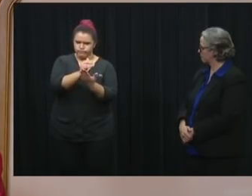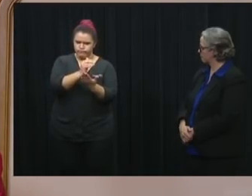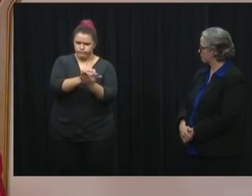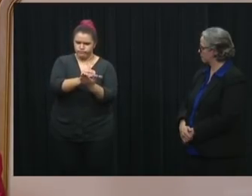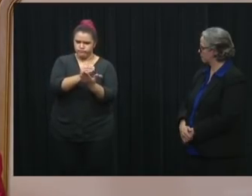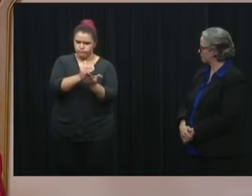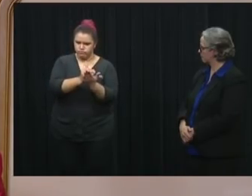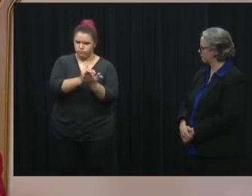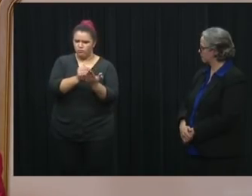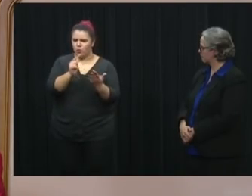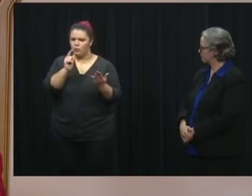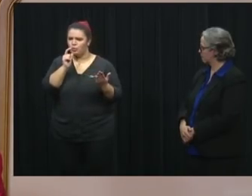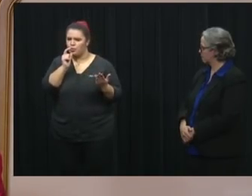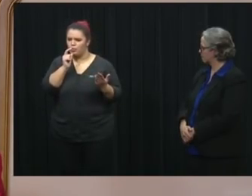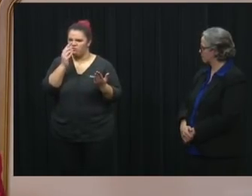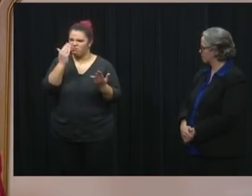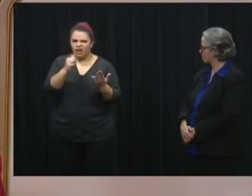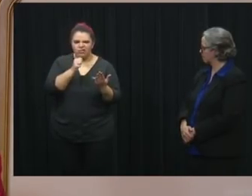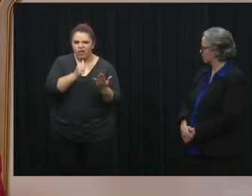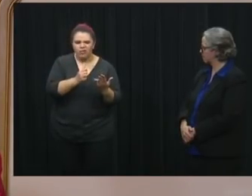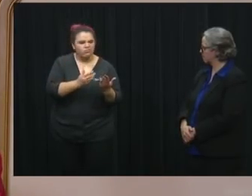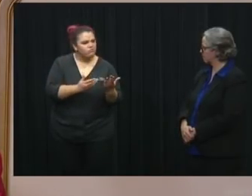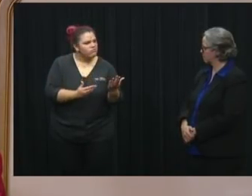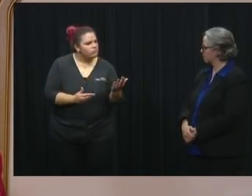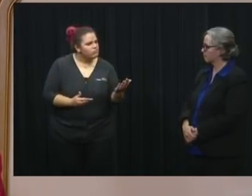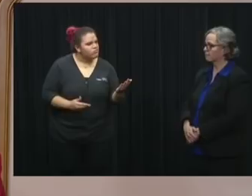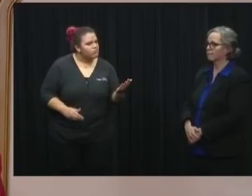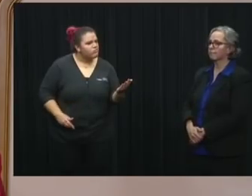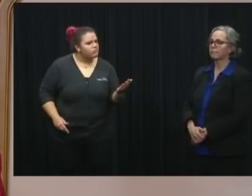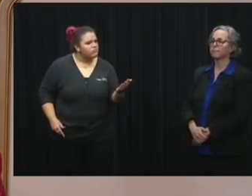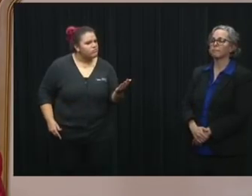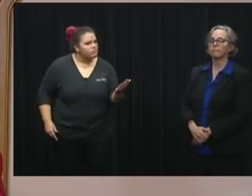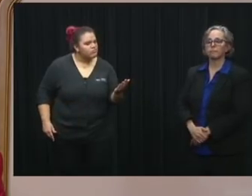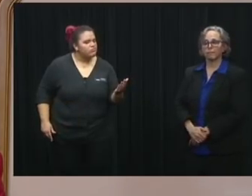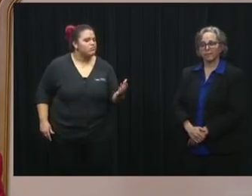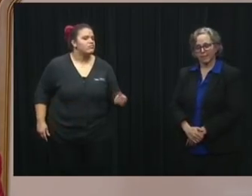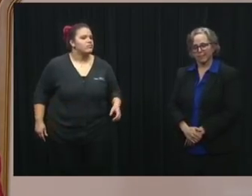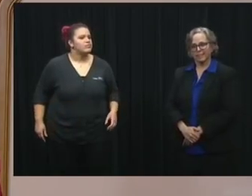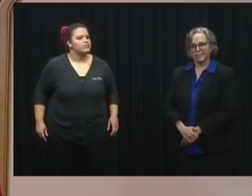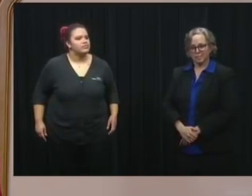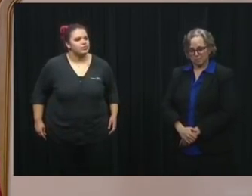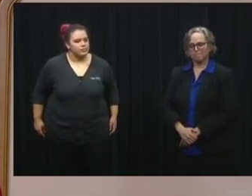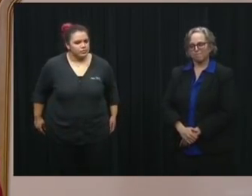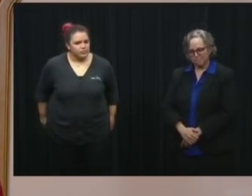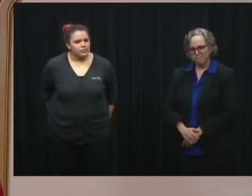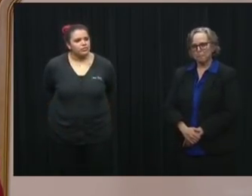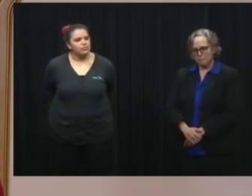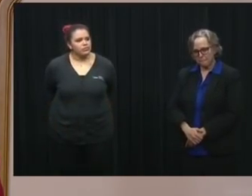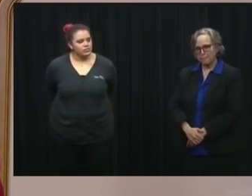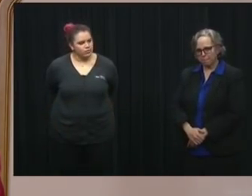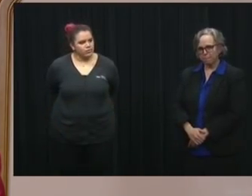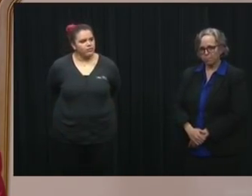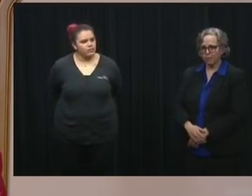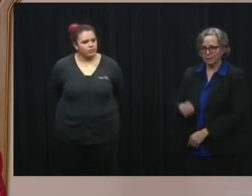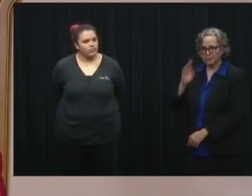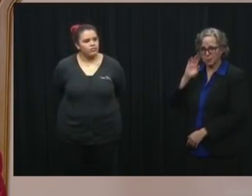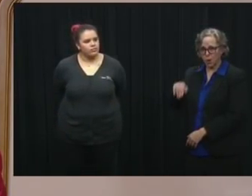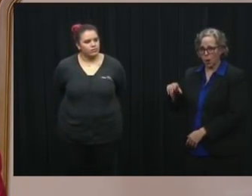order? Well, I'll start the answer. John was directly involved in writing it.